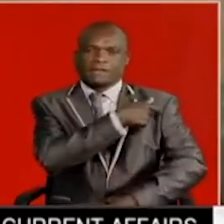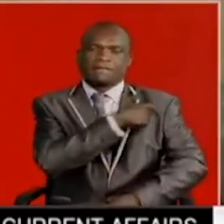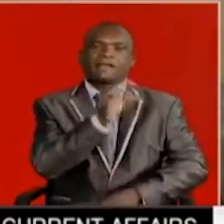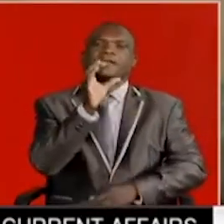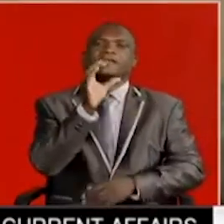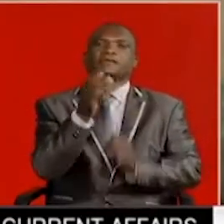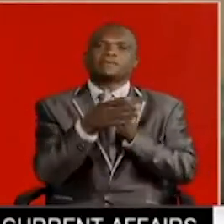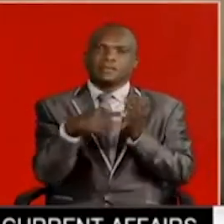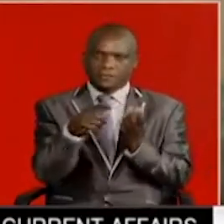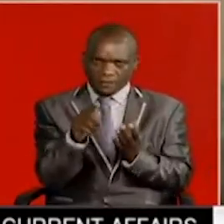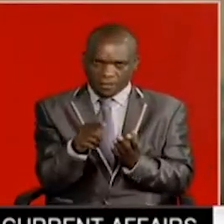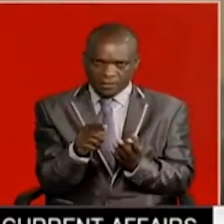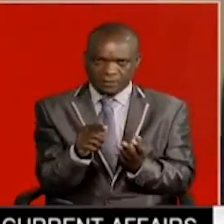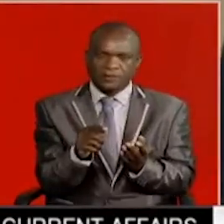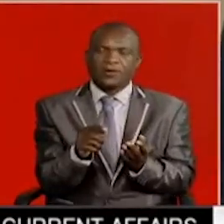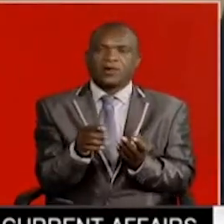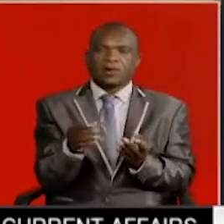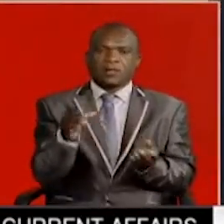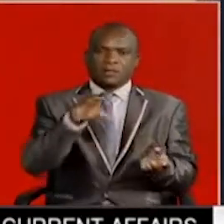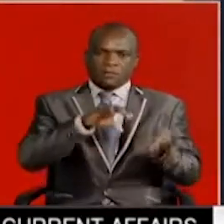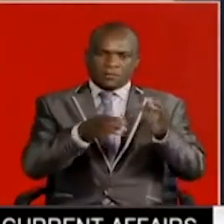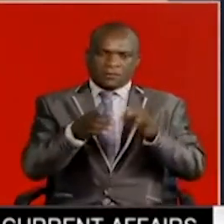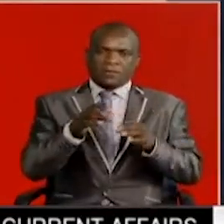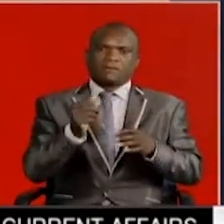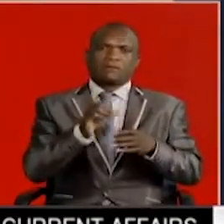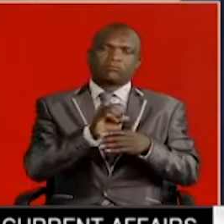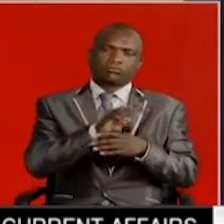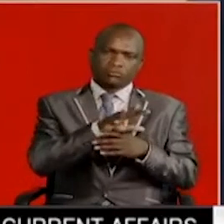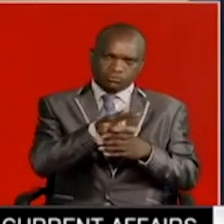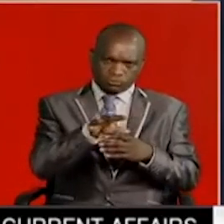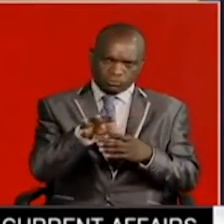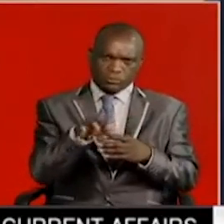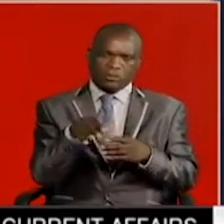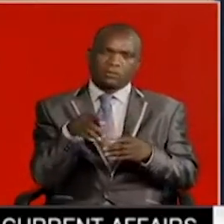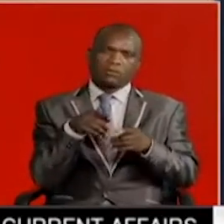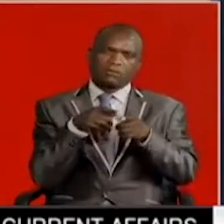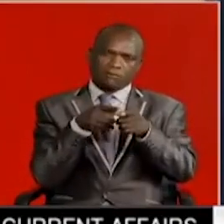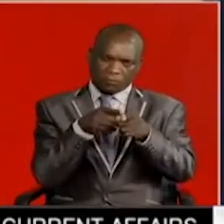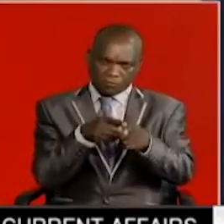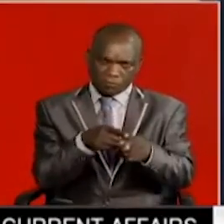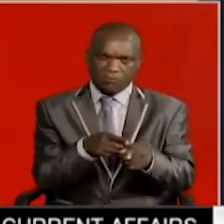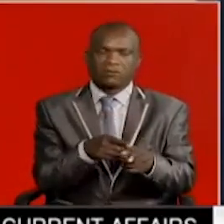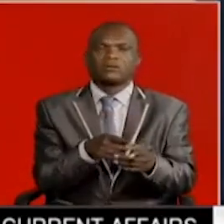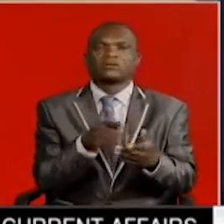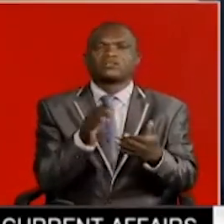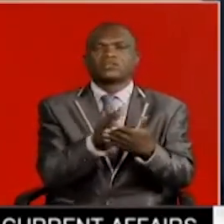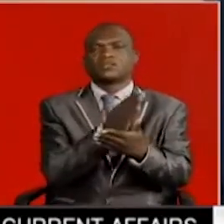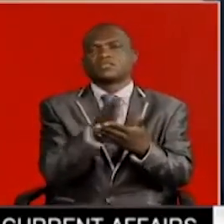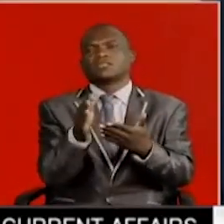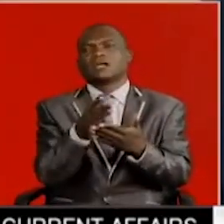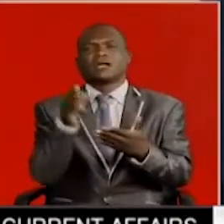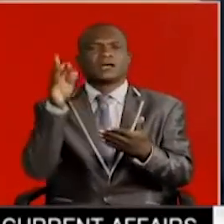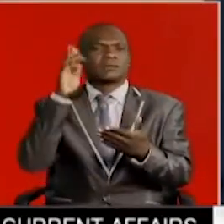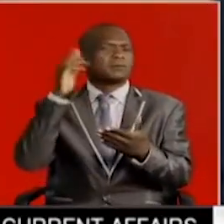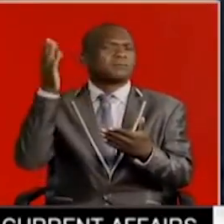Distribution of COVID-19 vaccine will follow the existing distribution structure of routine